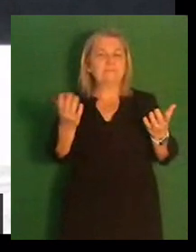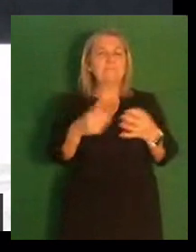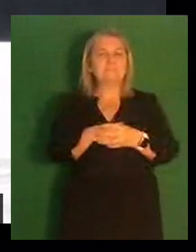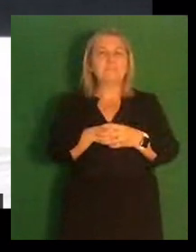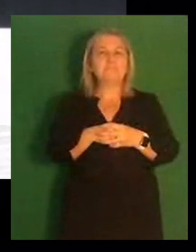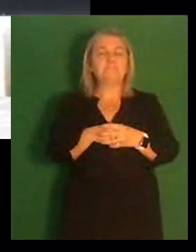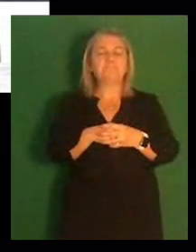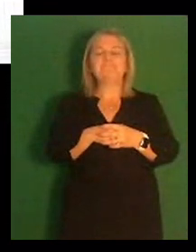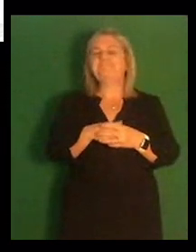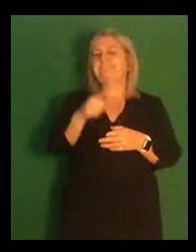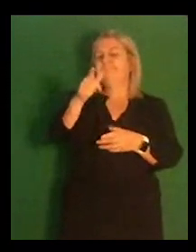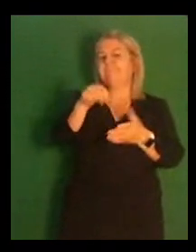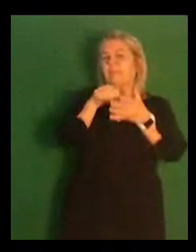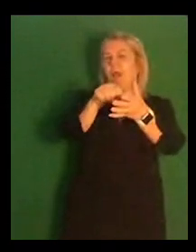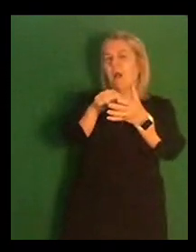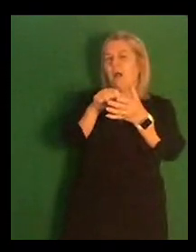Yes, hard relate to that.